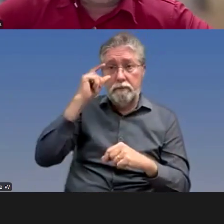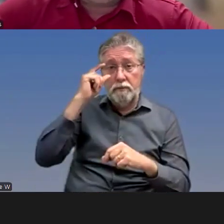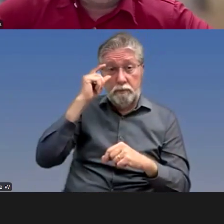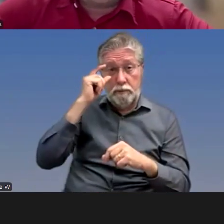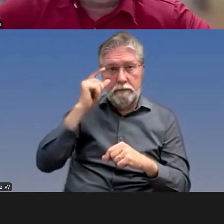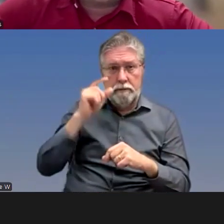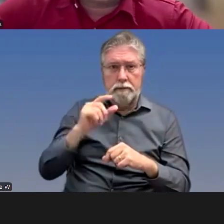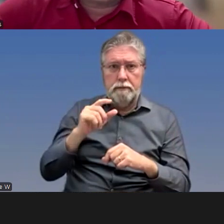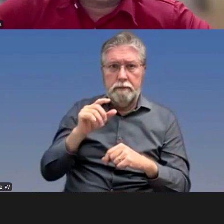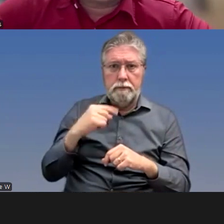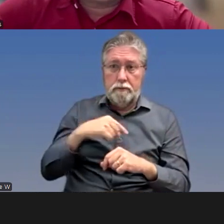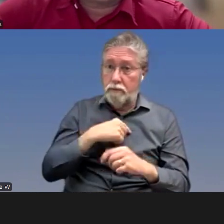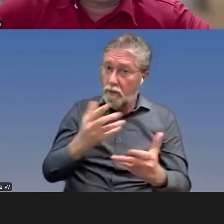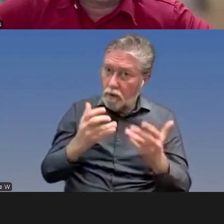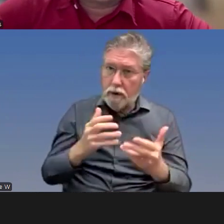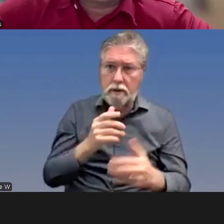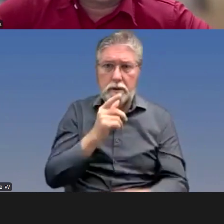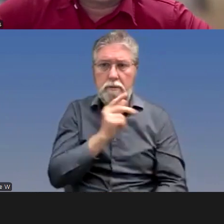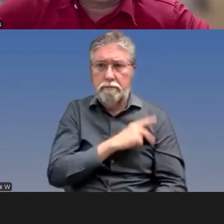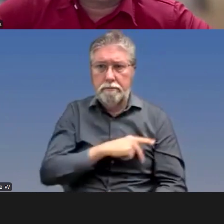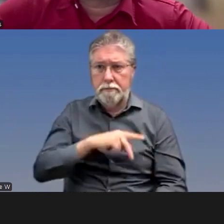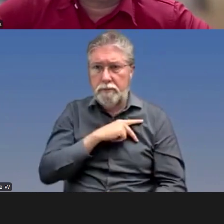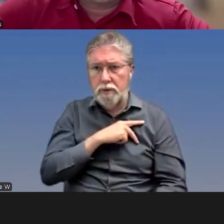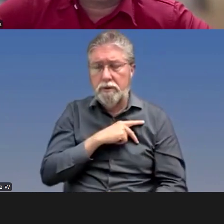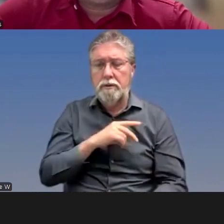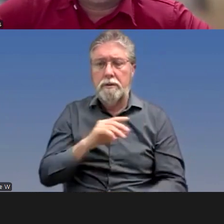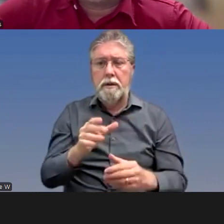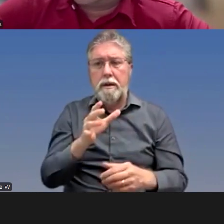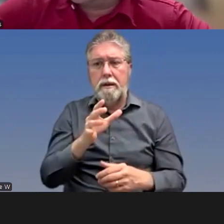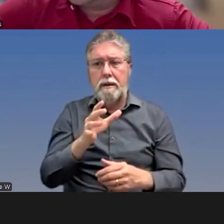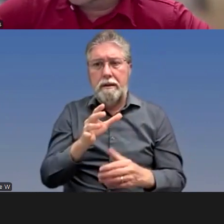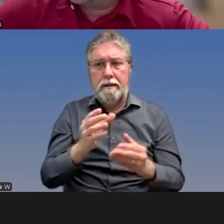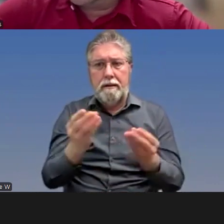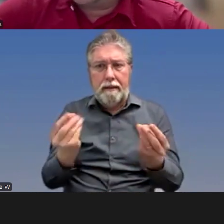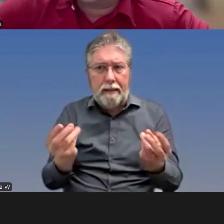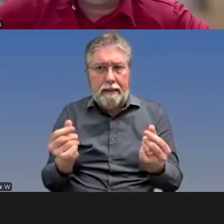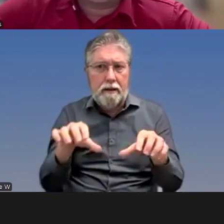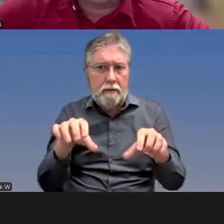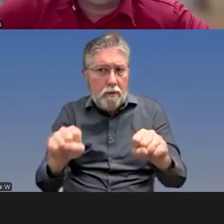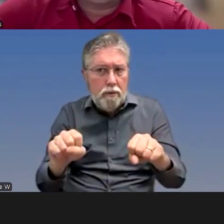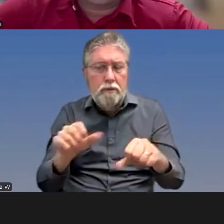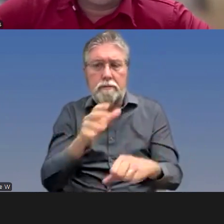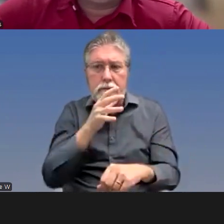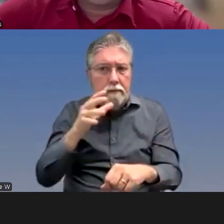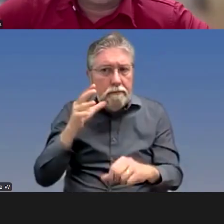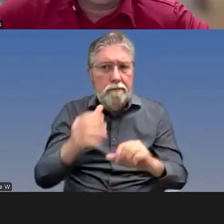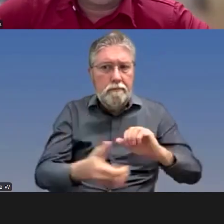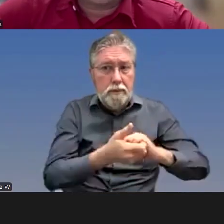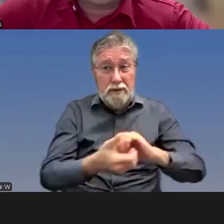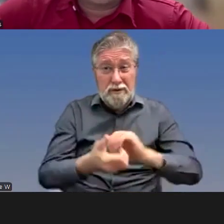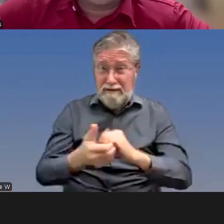Absolutely are looking for private landowner partners. We have many sites located on private